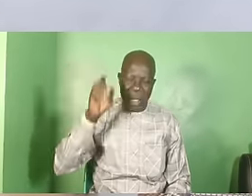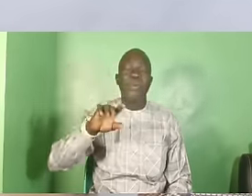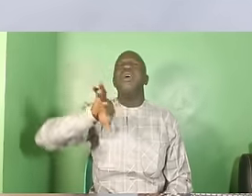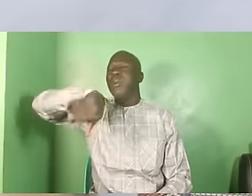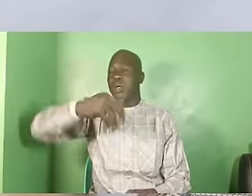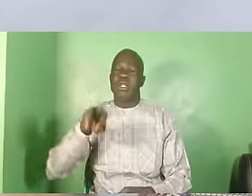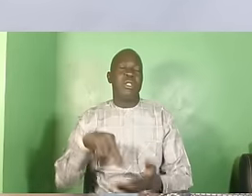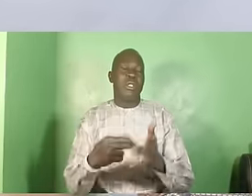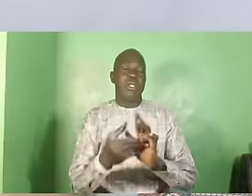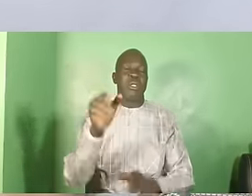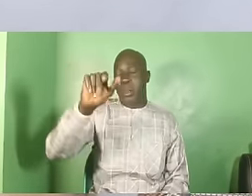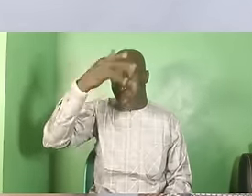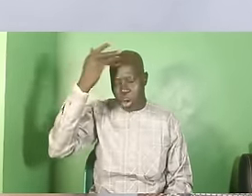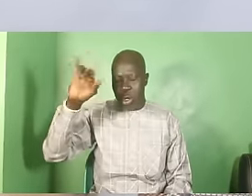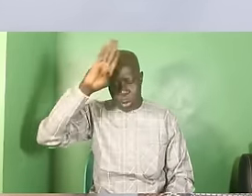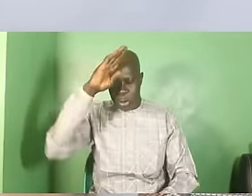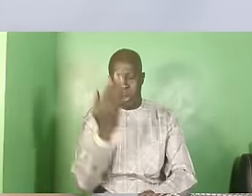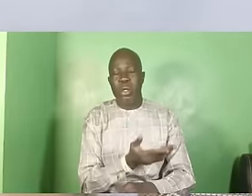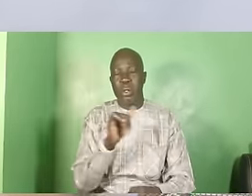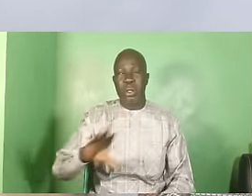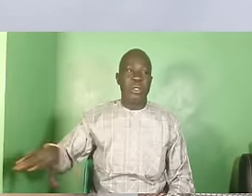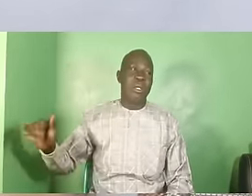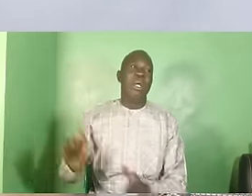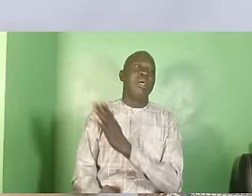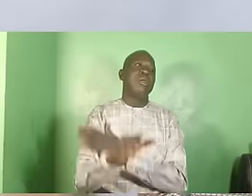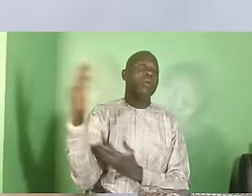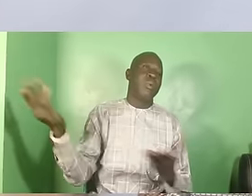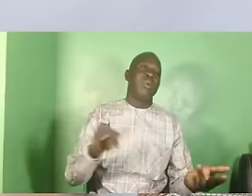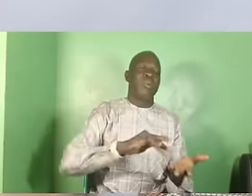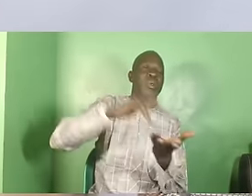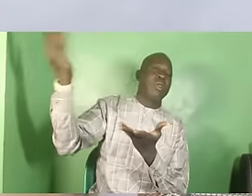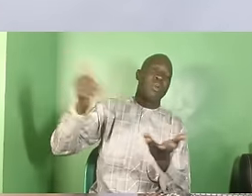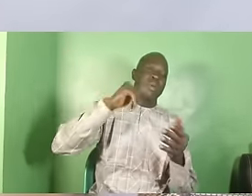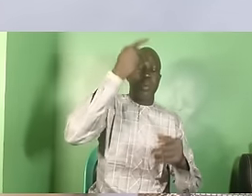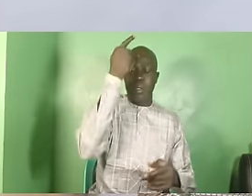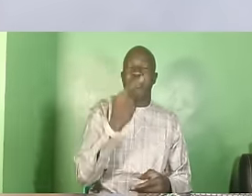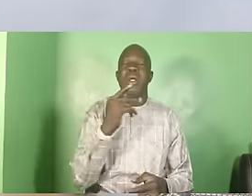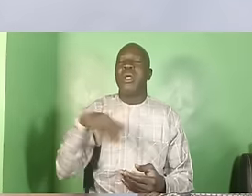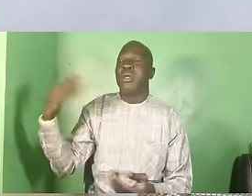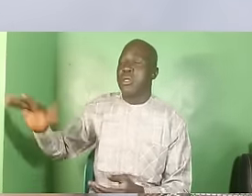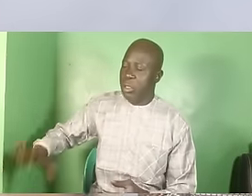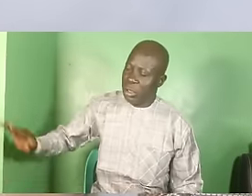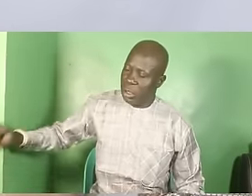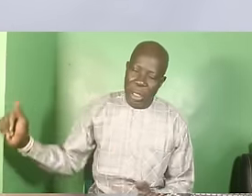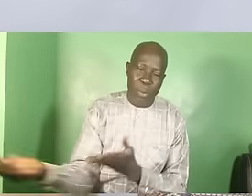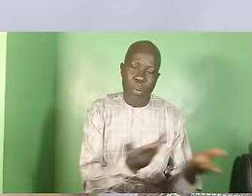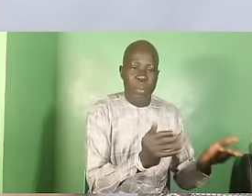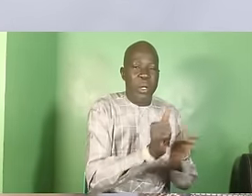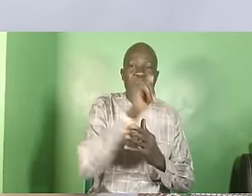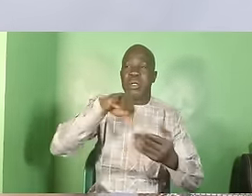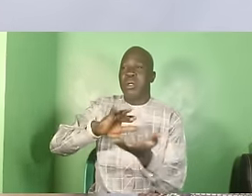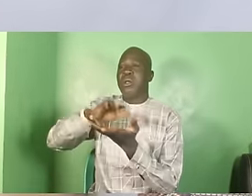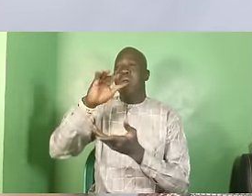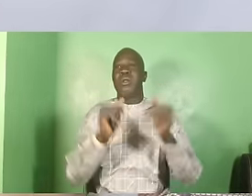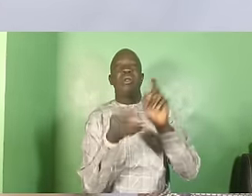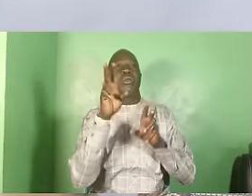daruko Jesse. They measured Jesse. Nitori omo re. Because of his children. Omo mo gbe ogo jade. The children bring parents glory. Omo mo mu irawo tan. The children will make glory